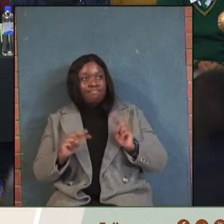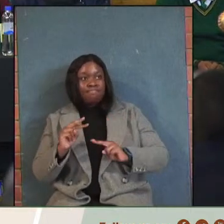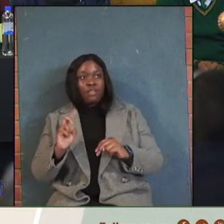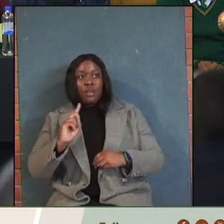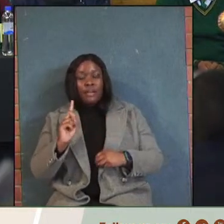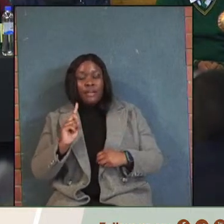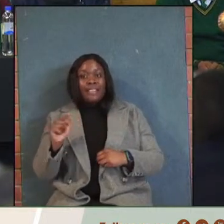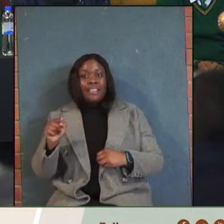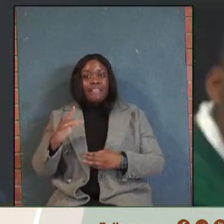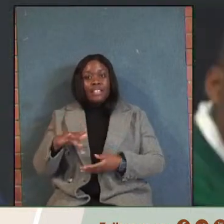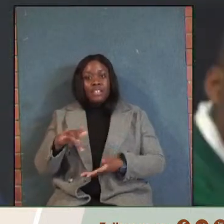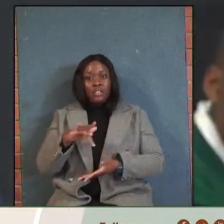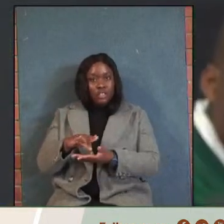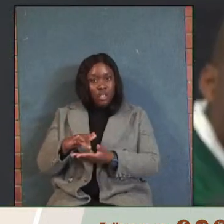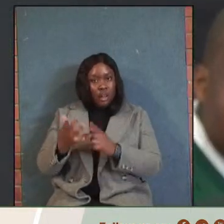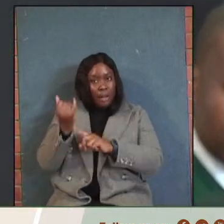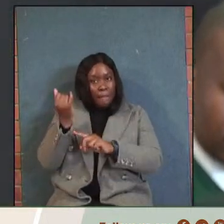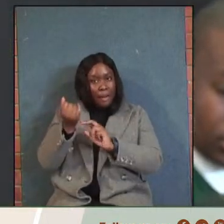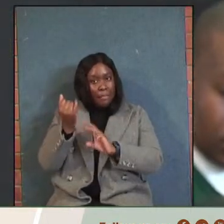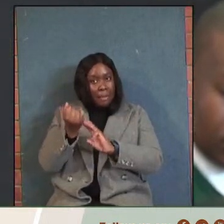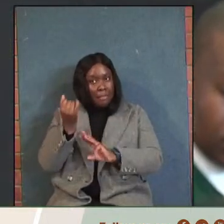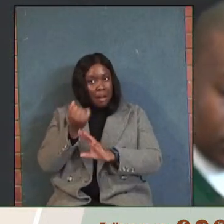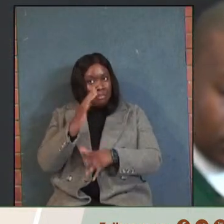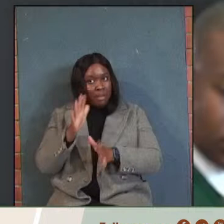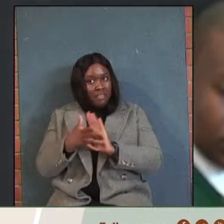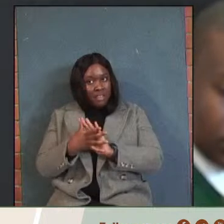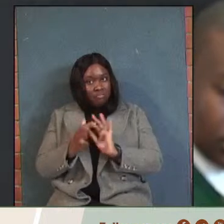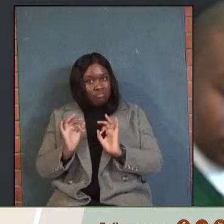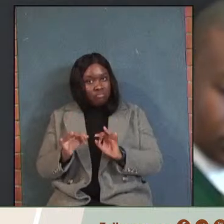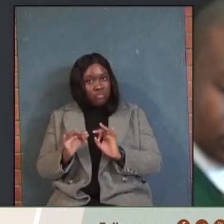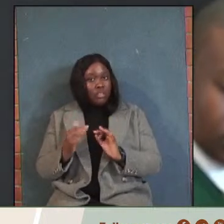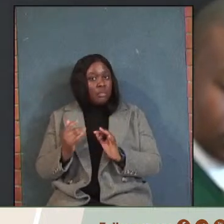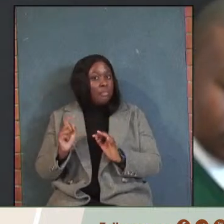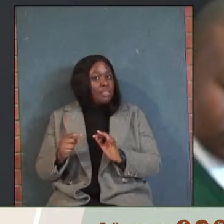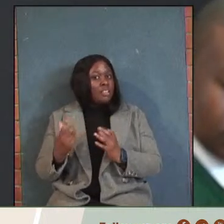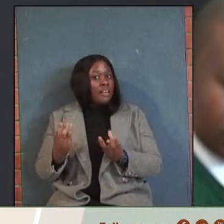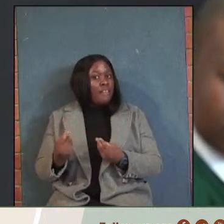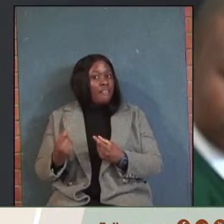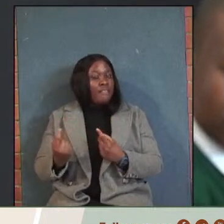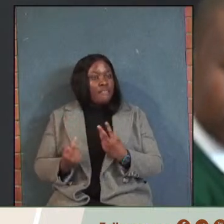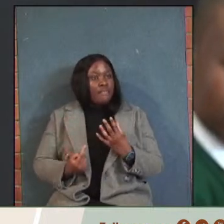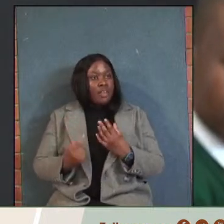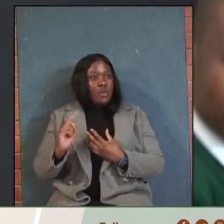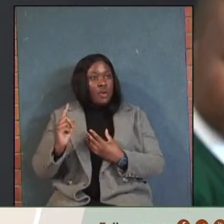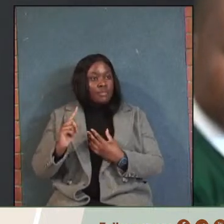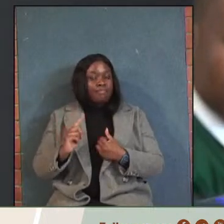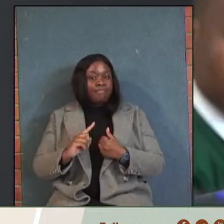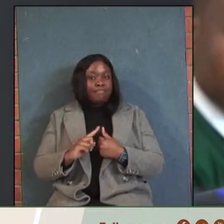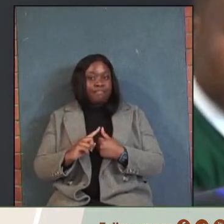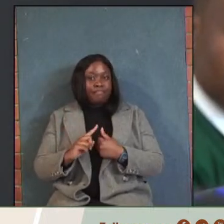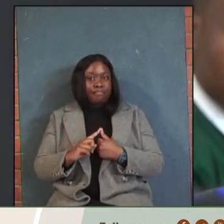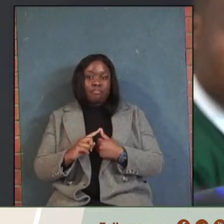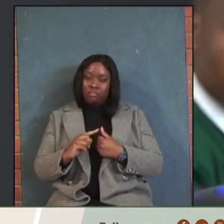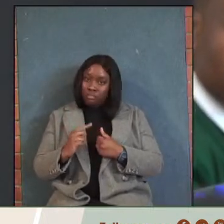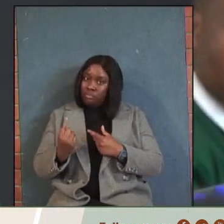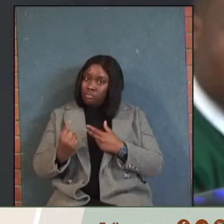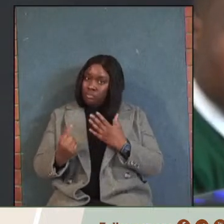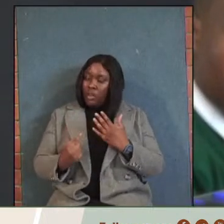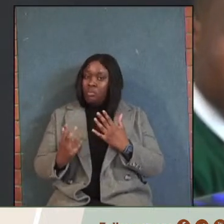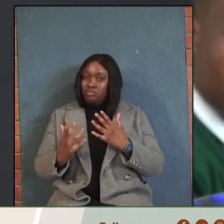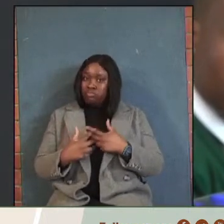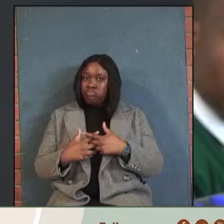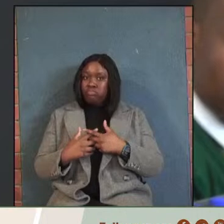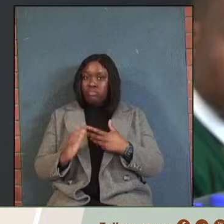to achieve what is mentioned by the previous speaker, the center should have specific qualities which will enable it to attain quality